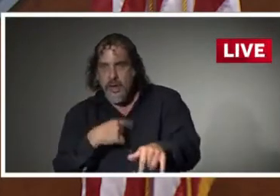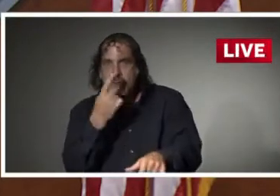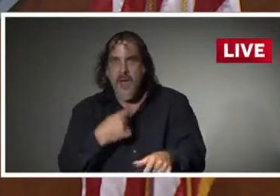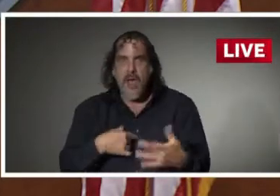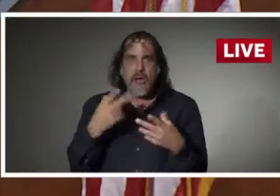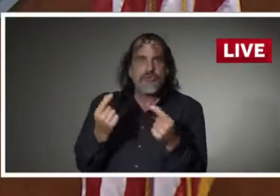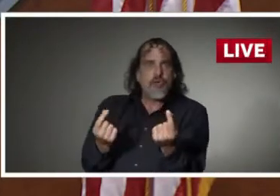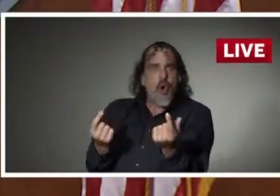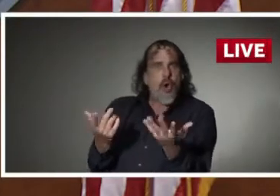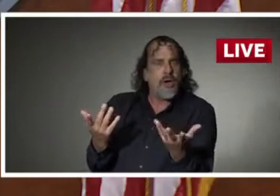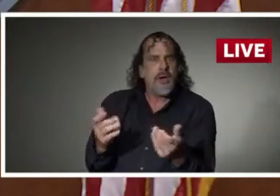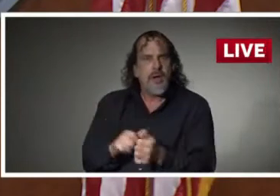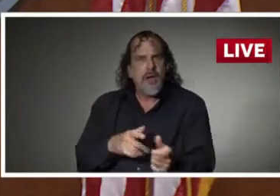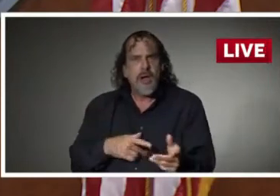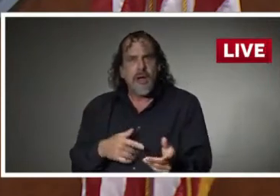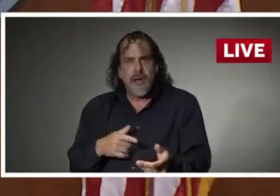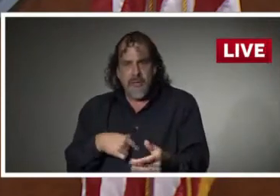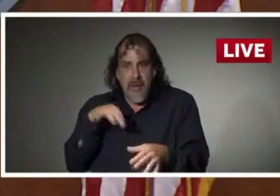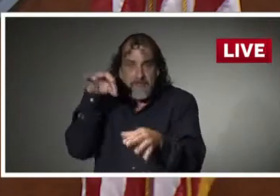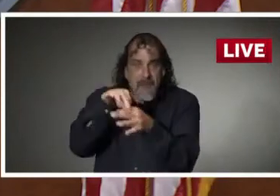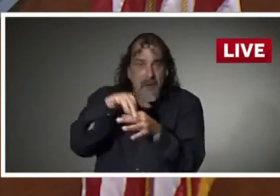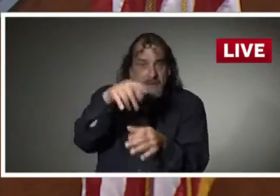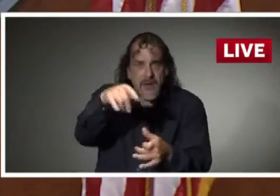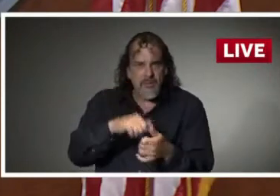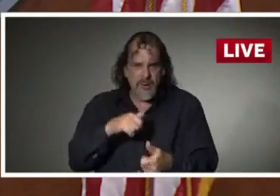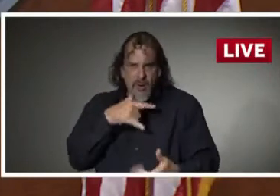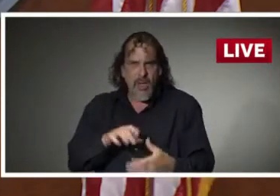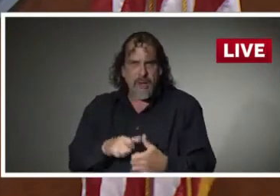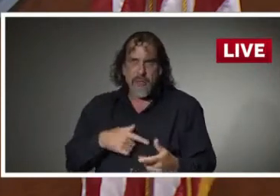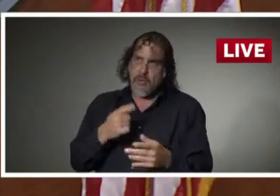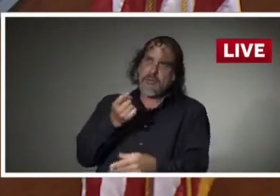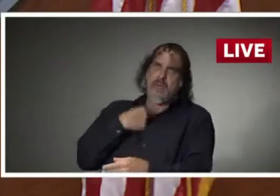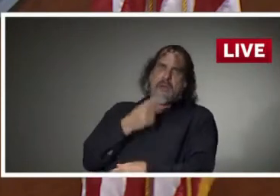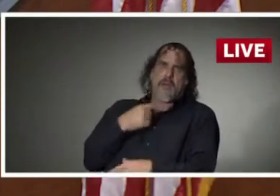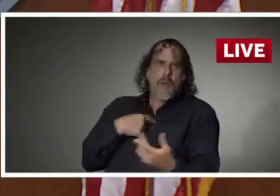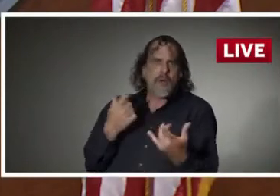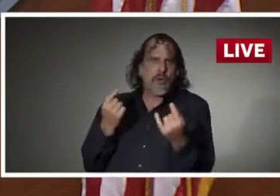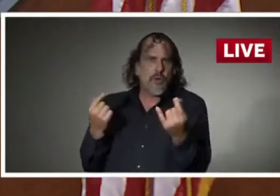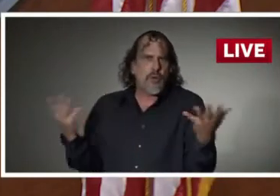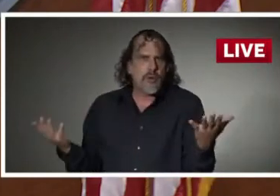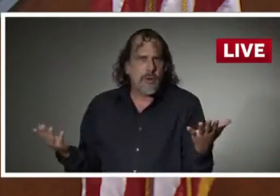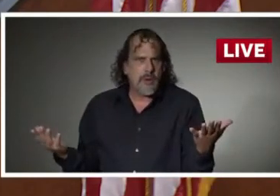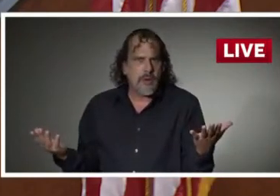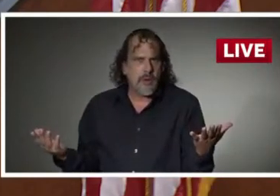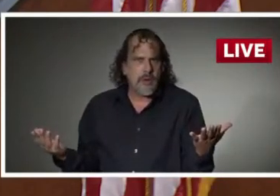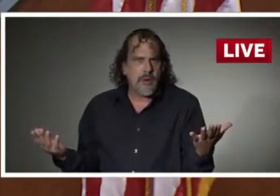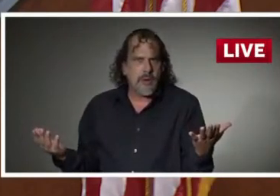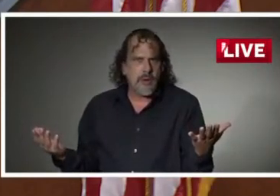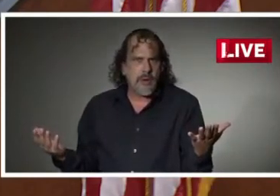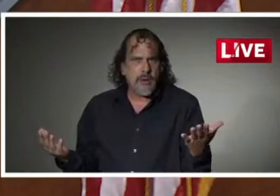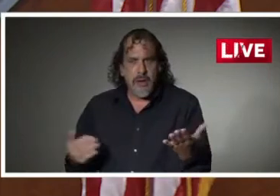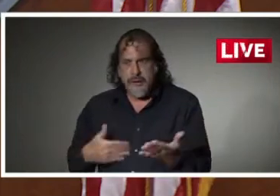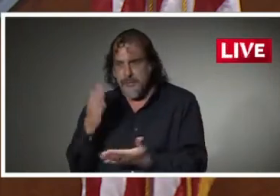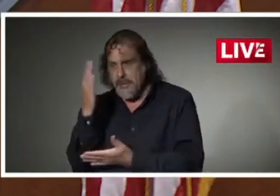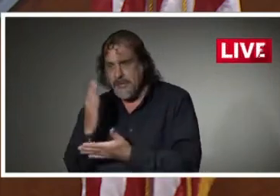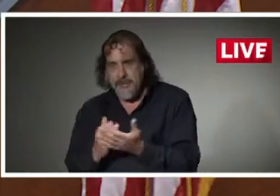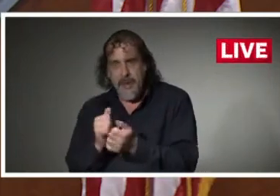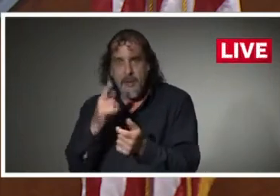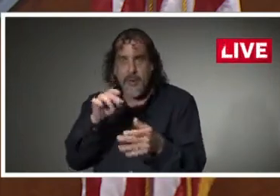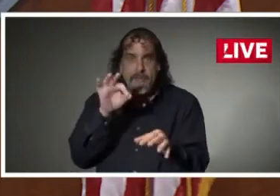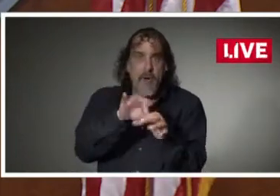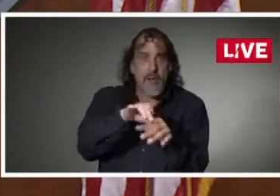being told what to do by somebody that we didn't vote for last year. We don't even like being told what to do by even some people that we did vote